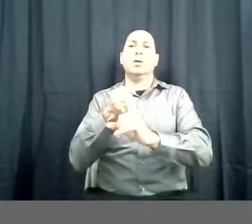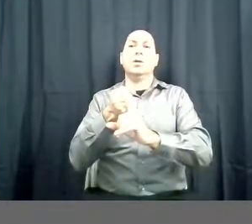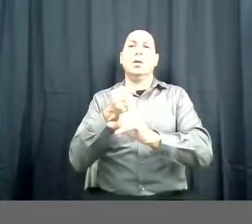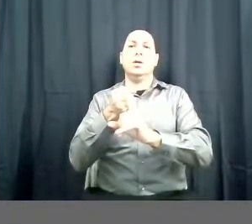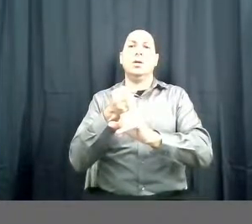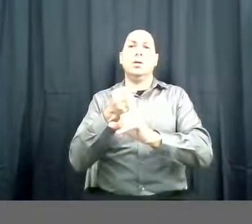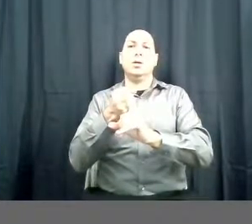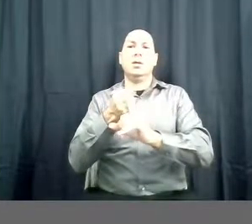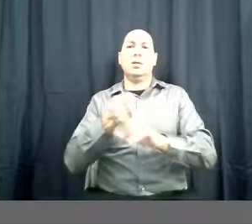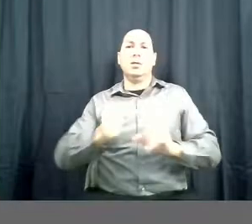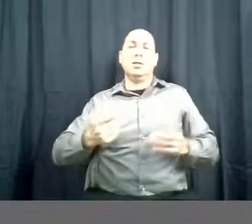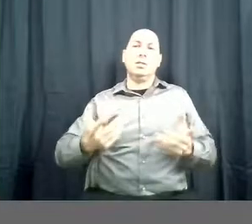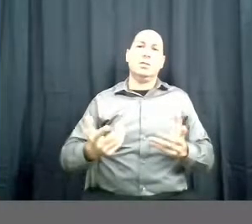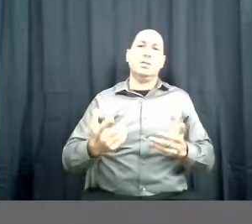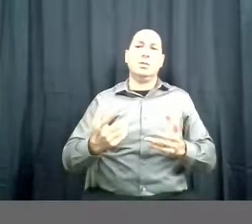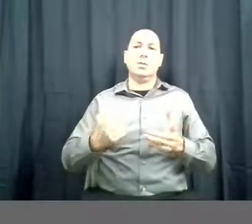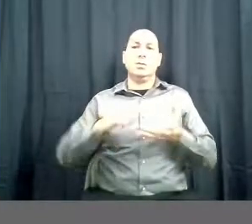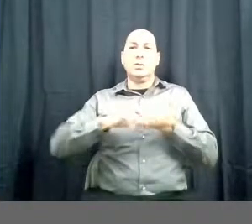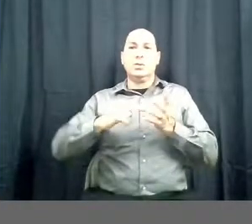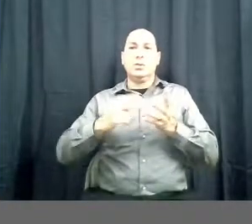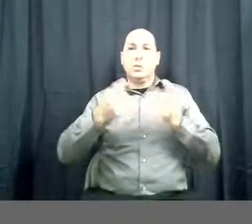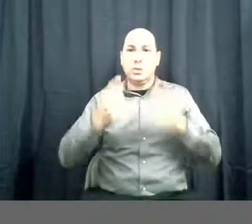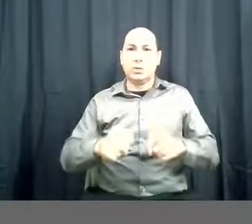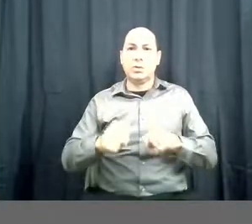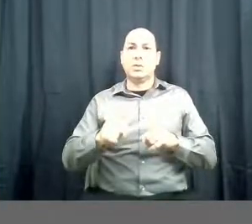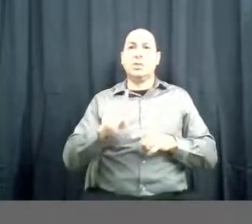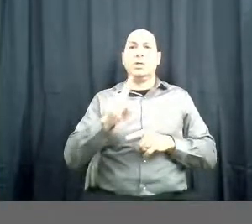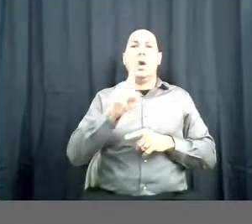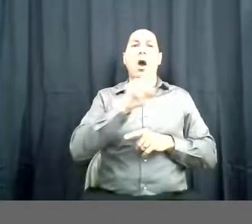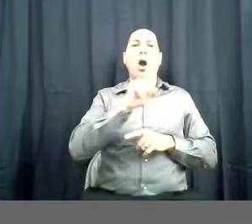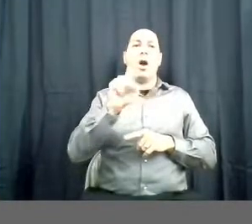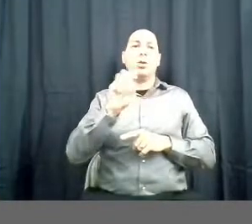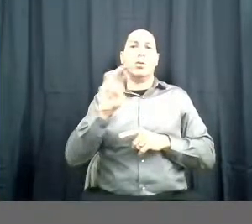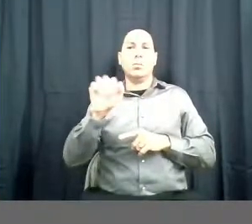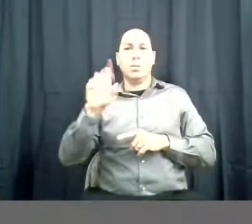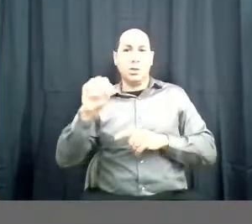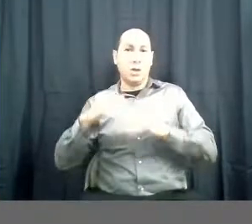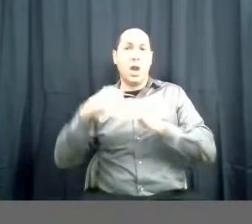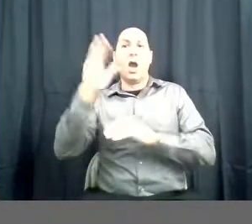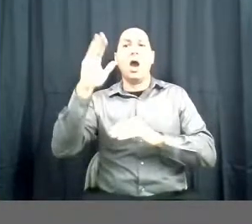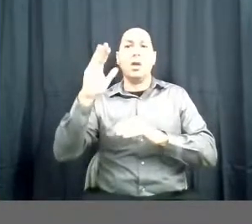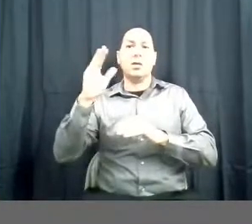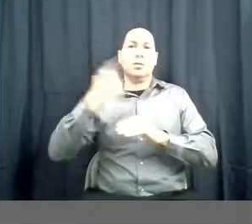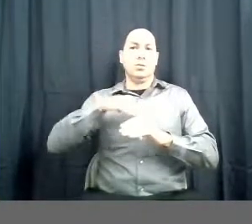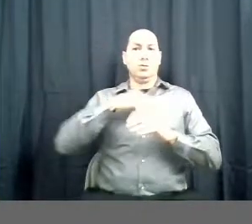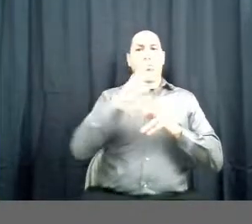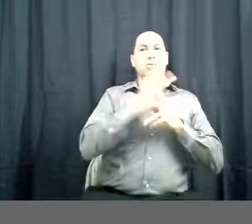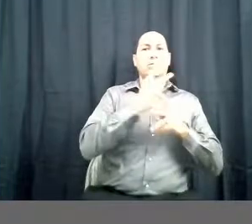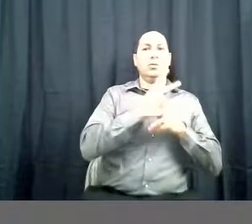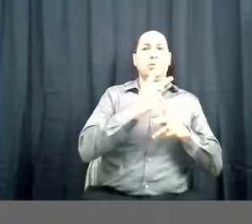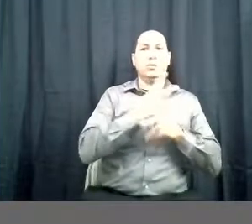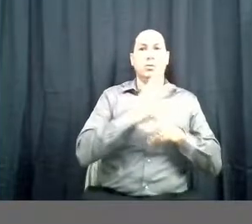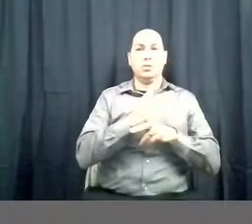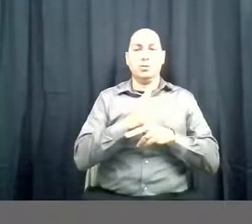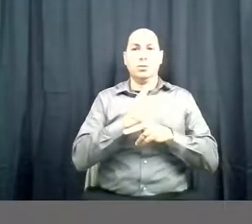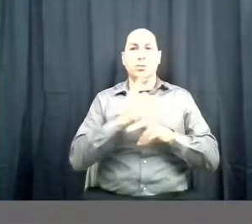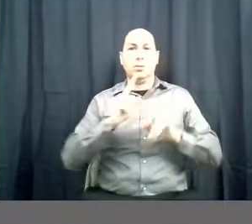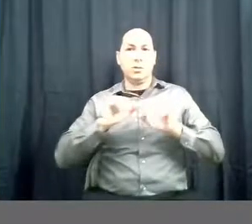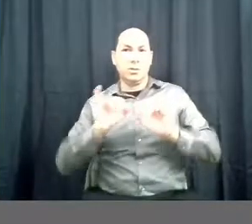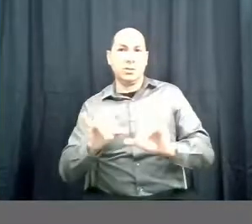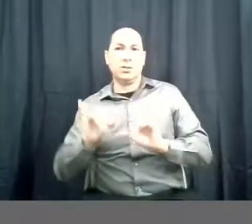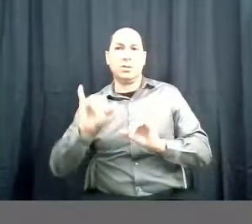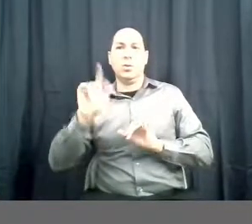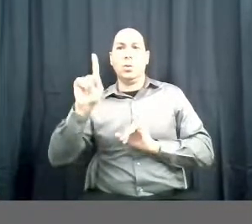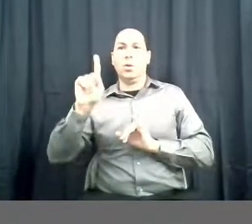million higher than our latest projection, yes, but they're still almost $1 billion off of what the projection